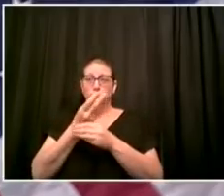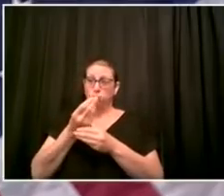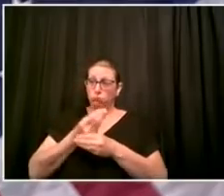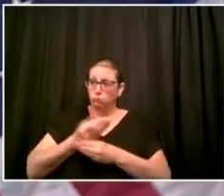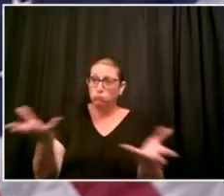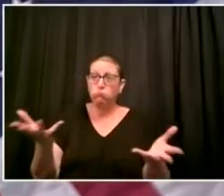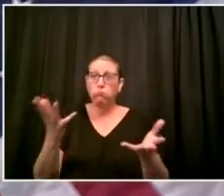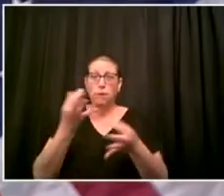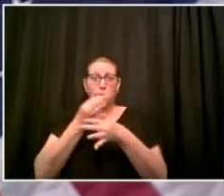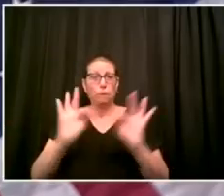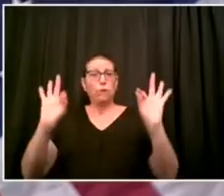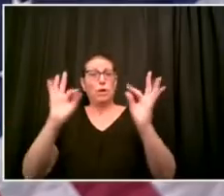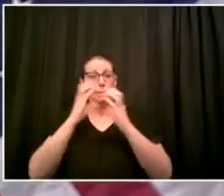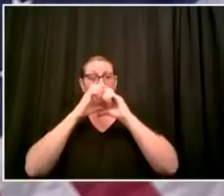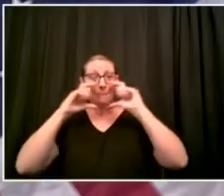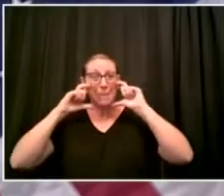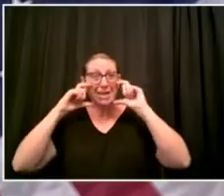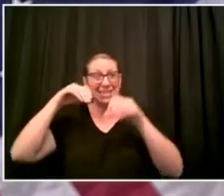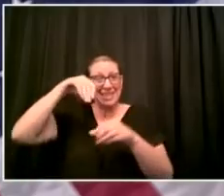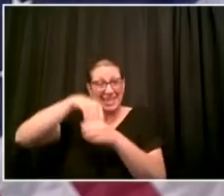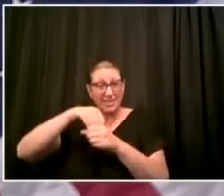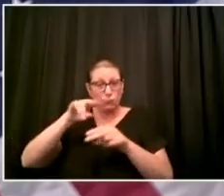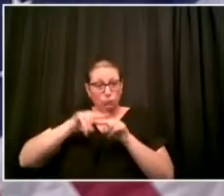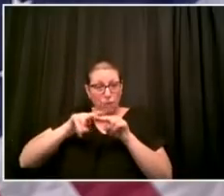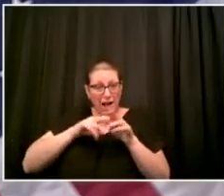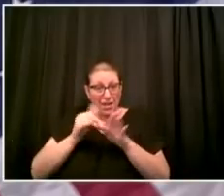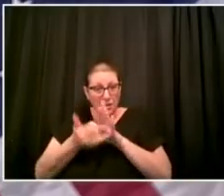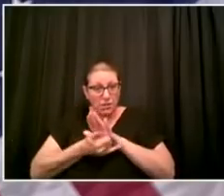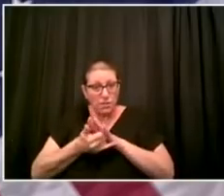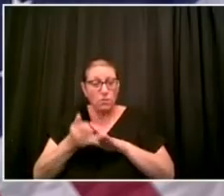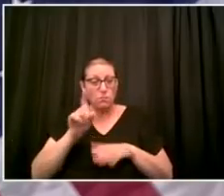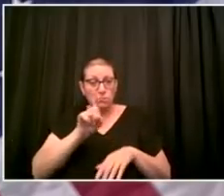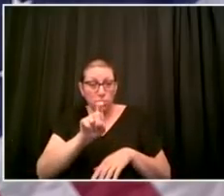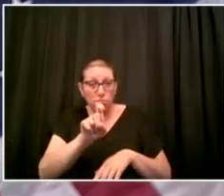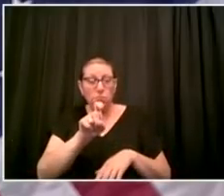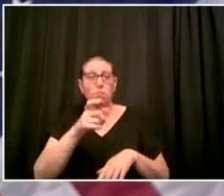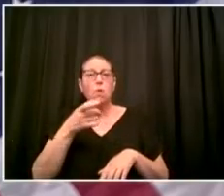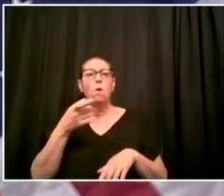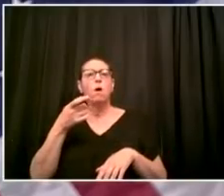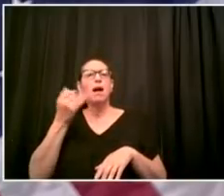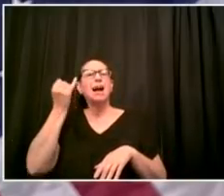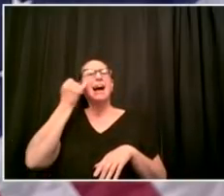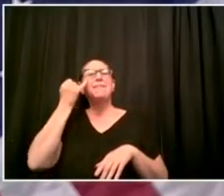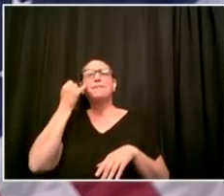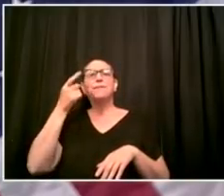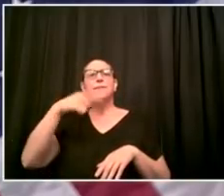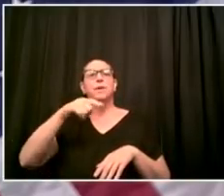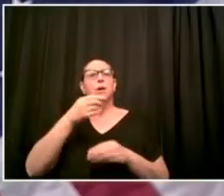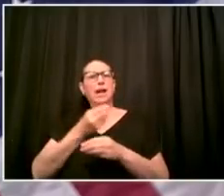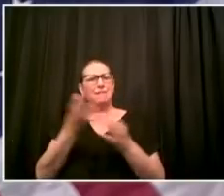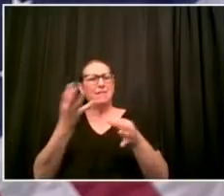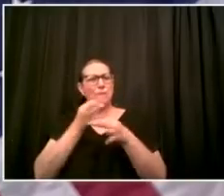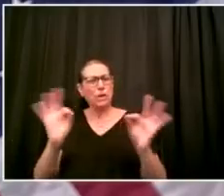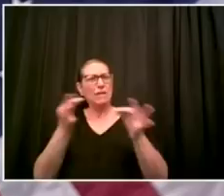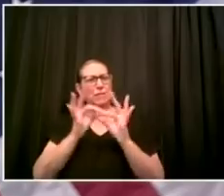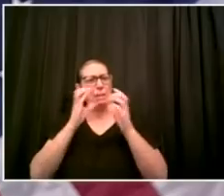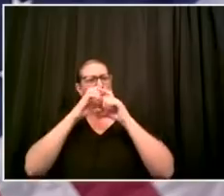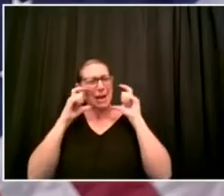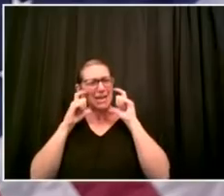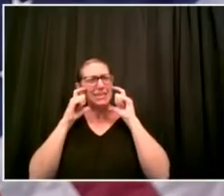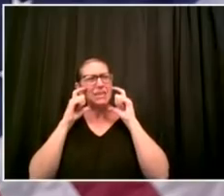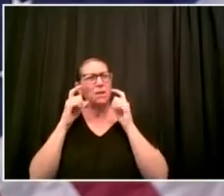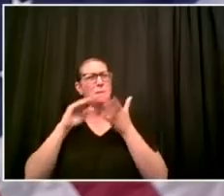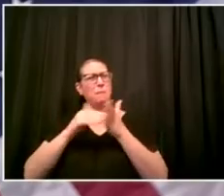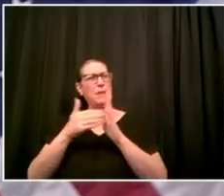New York and the MTA discussed to deal with this problem of the